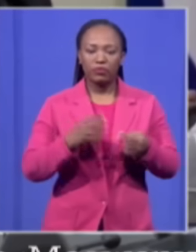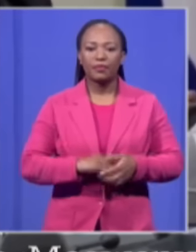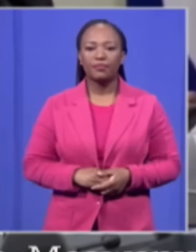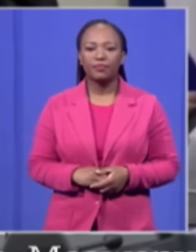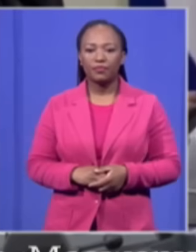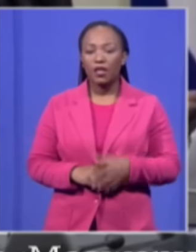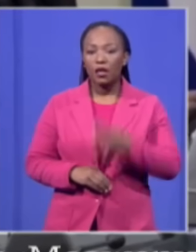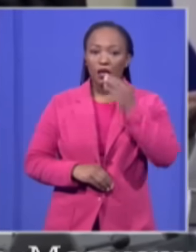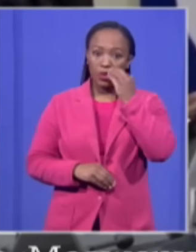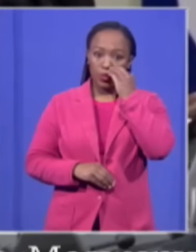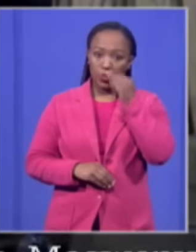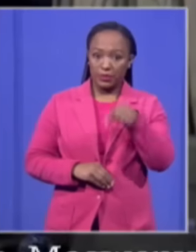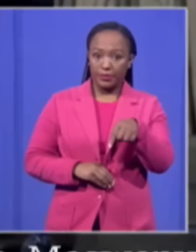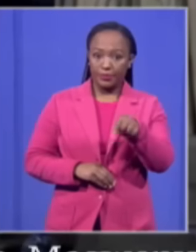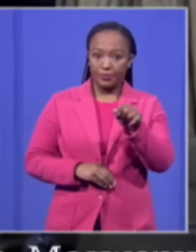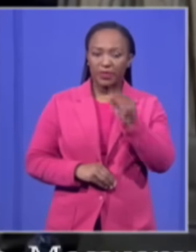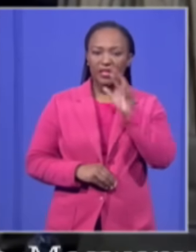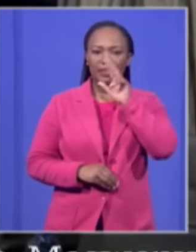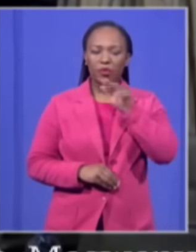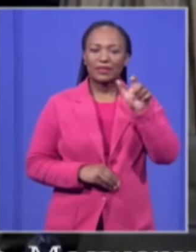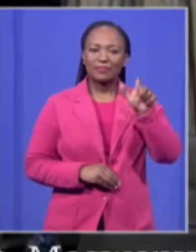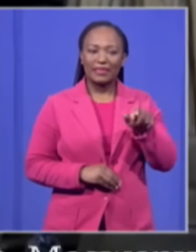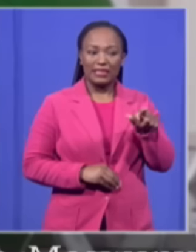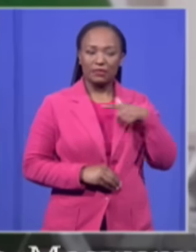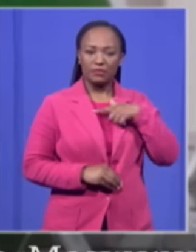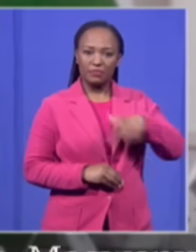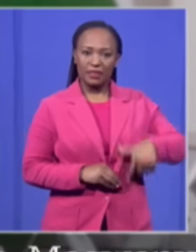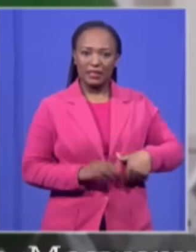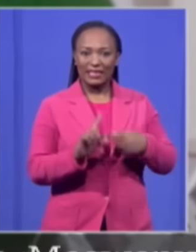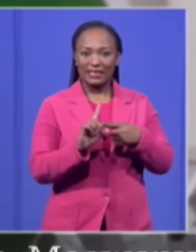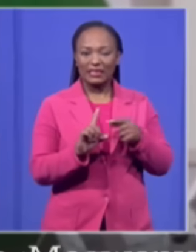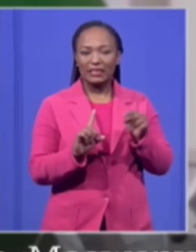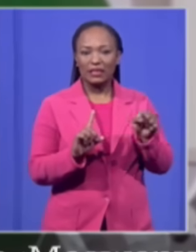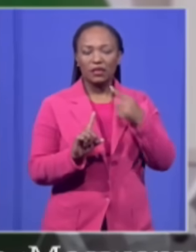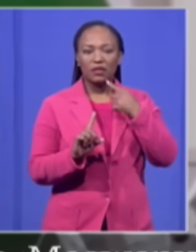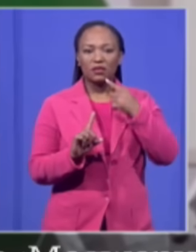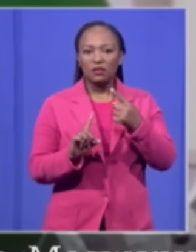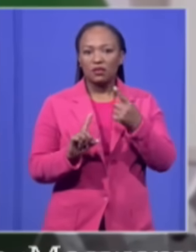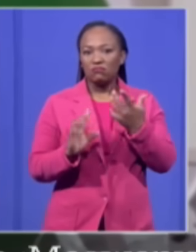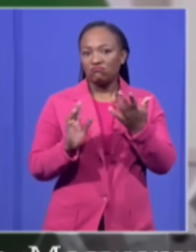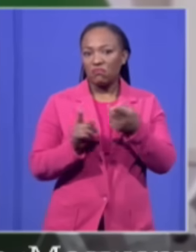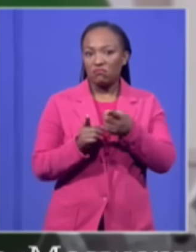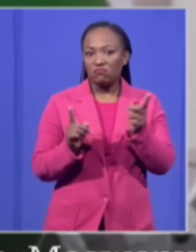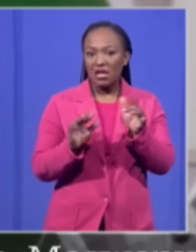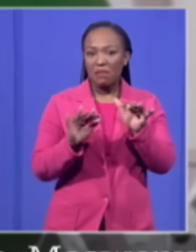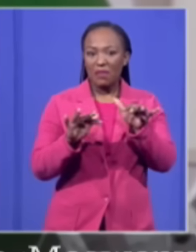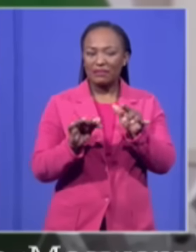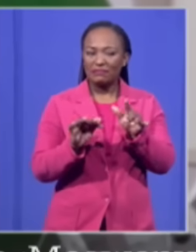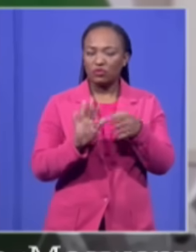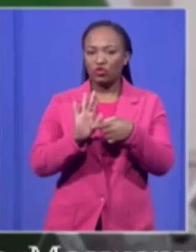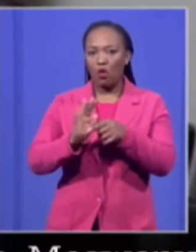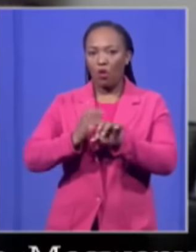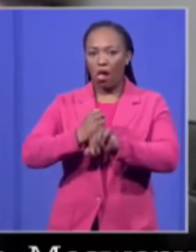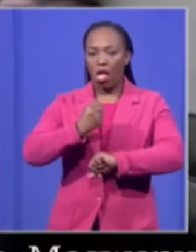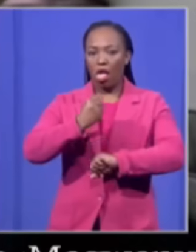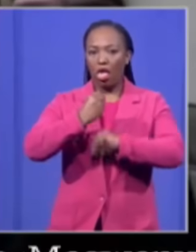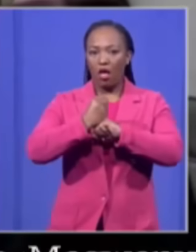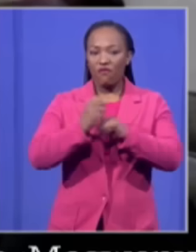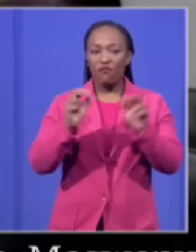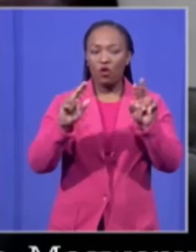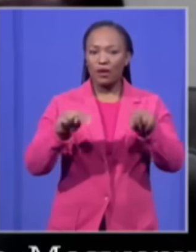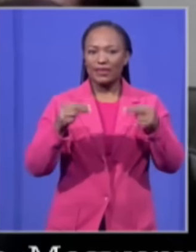Mo kgasong eno re utlwa fa sebueledi sa mopresidente a tlhomamisitse gore setšhaba ga sa supa ke mokgatlhanong go ditherisano tsa